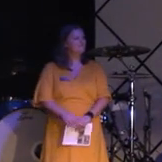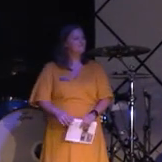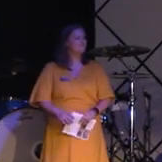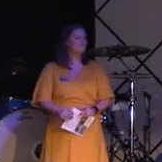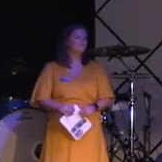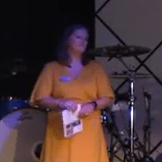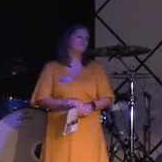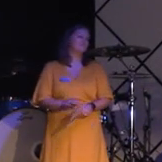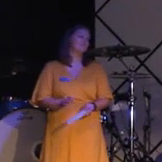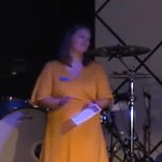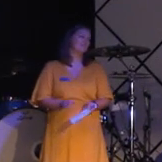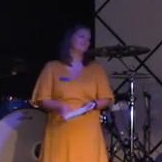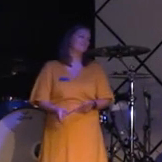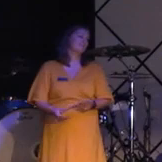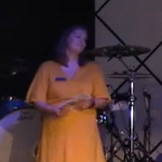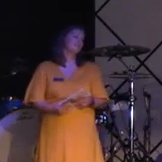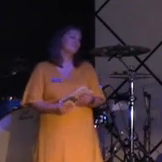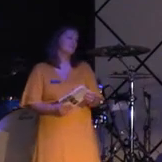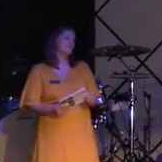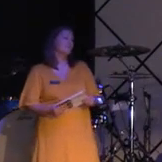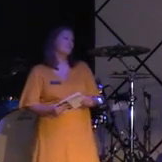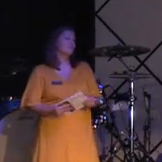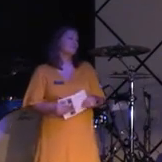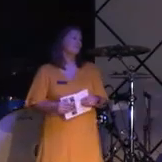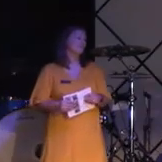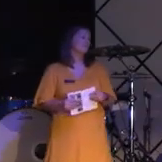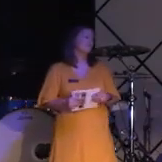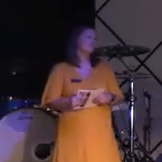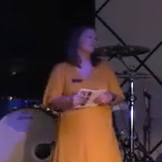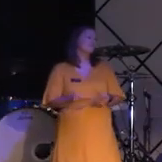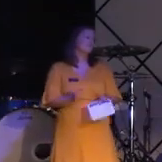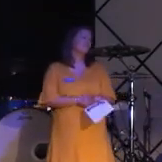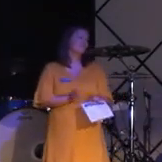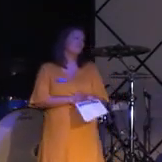Sebastopol, California. Bambi has raised 6 puppies.